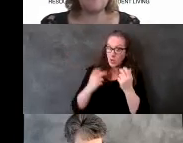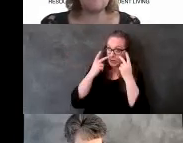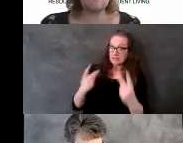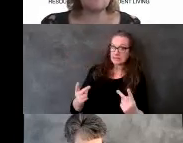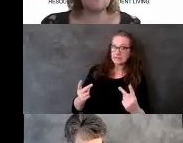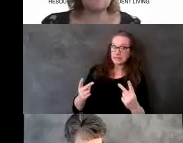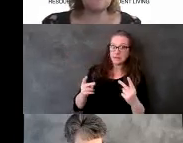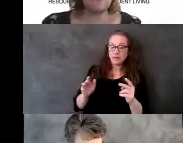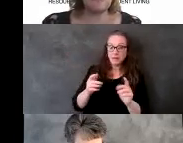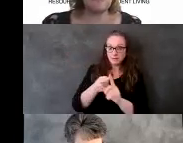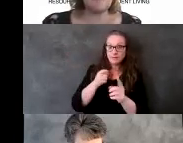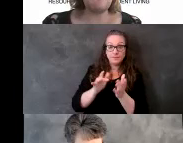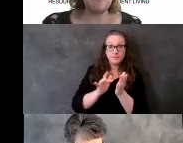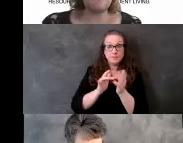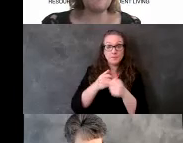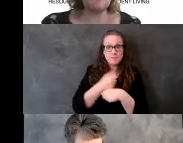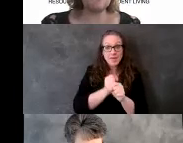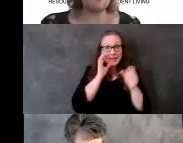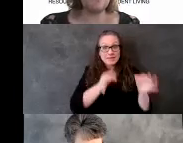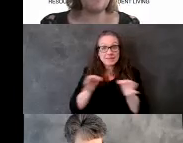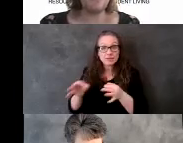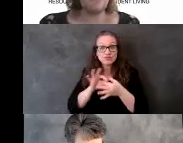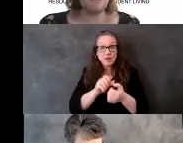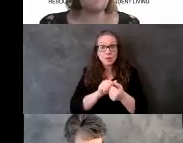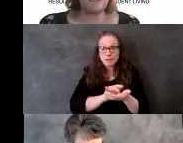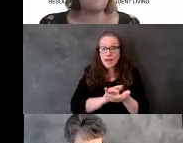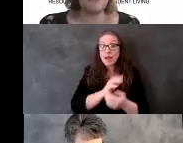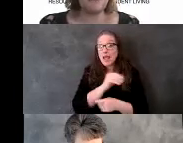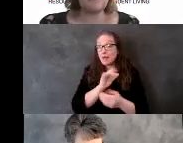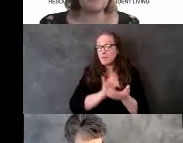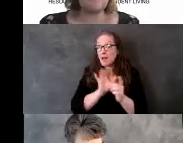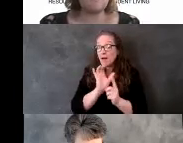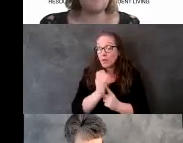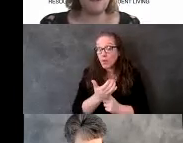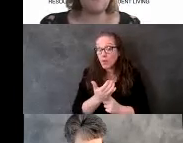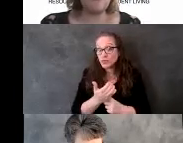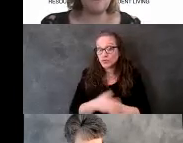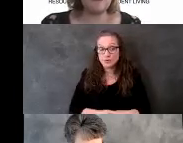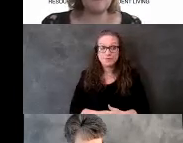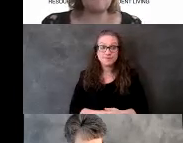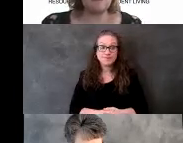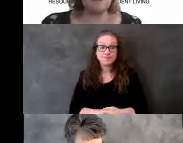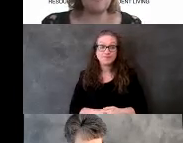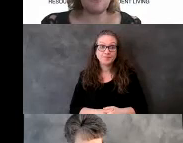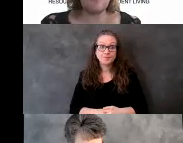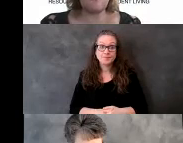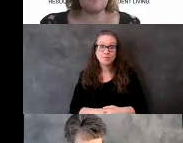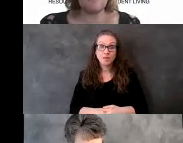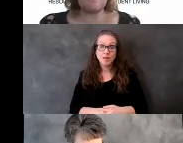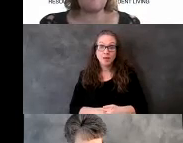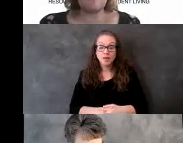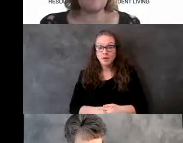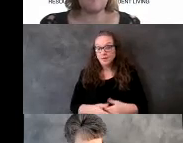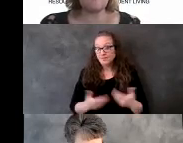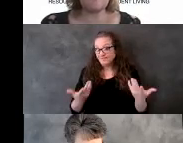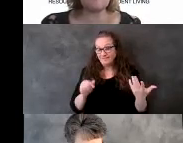of medical decision-making and medical culture. And that affects, whether we want to admit it or not, the way